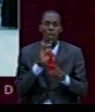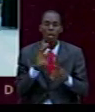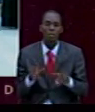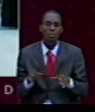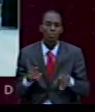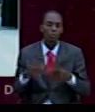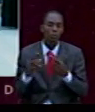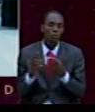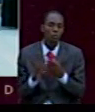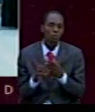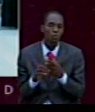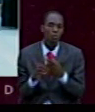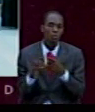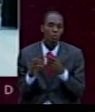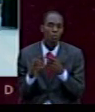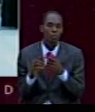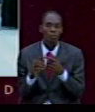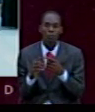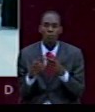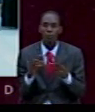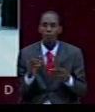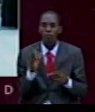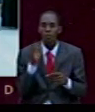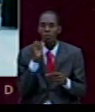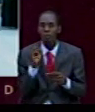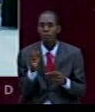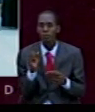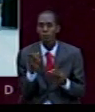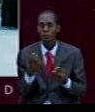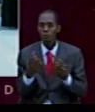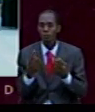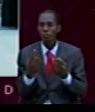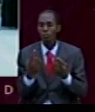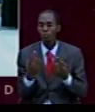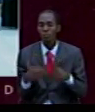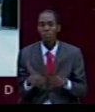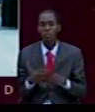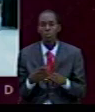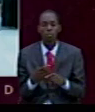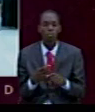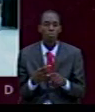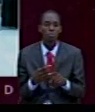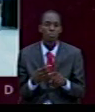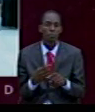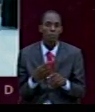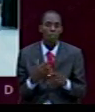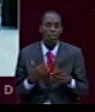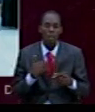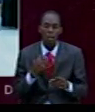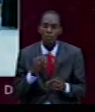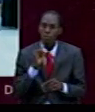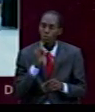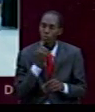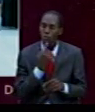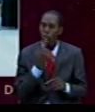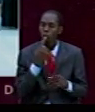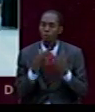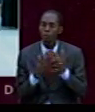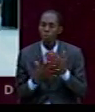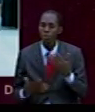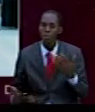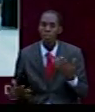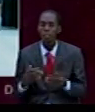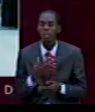arrangement, immediately I stepped down from that state arrangement. I had bleeding, serious bleeding, and